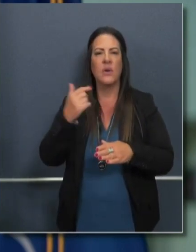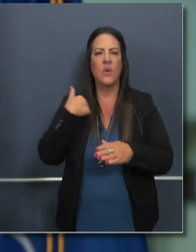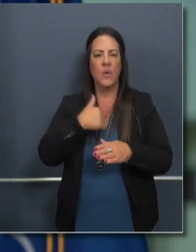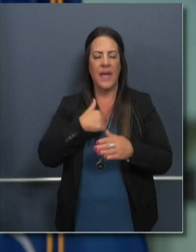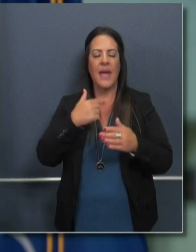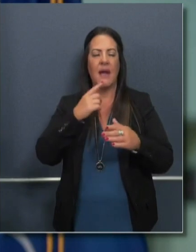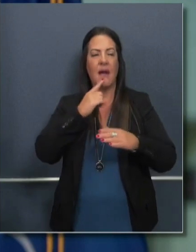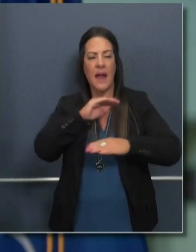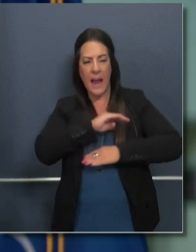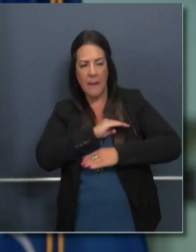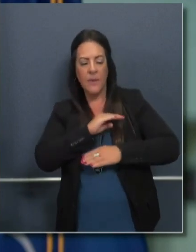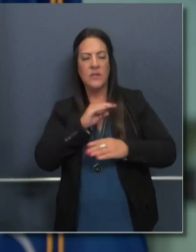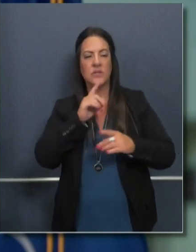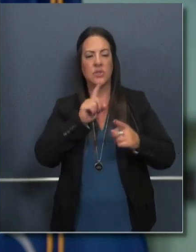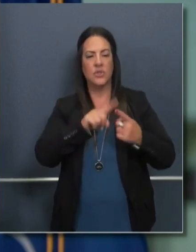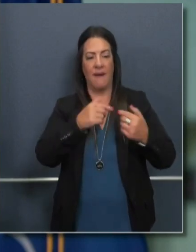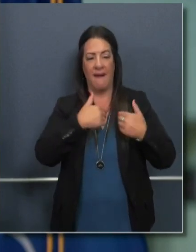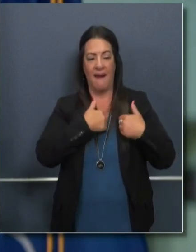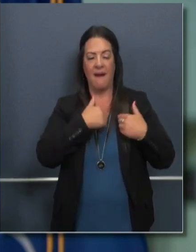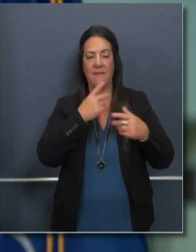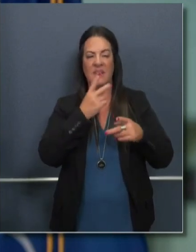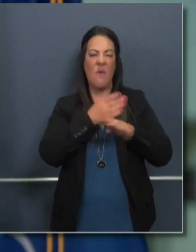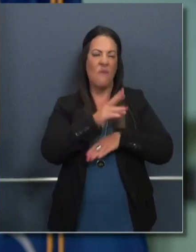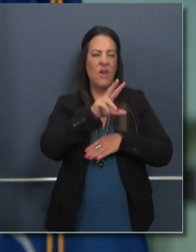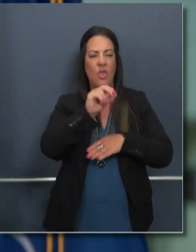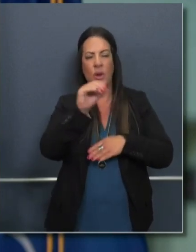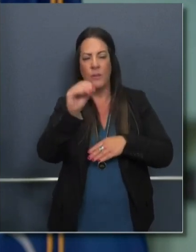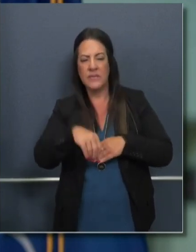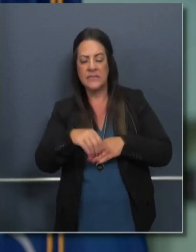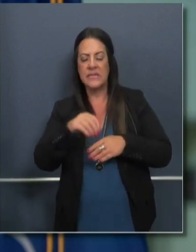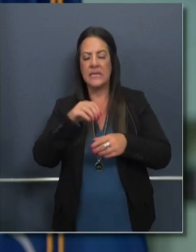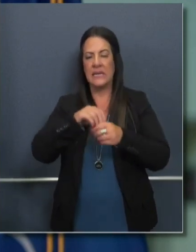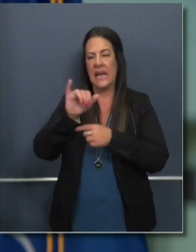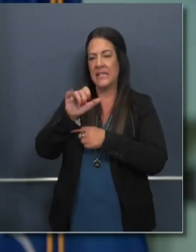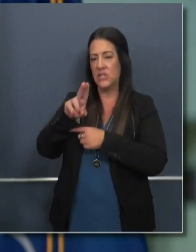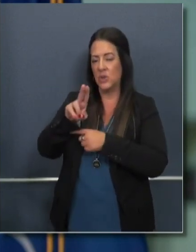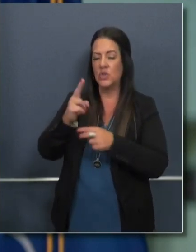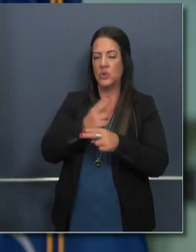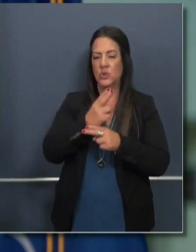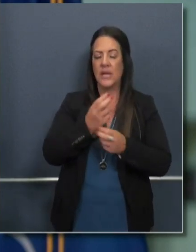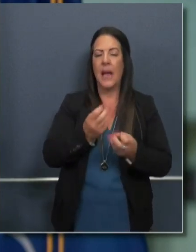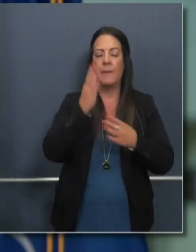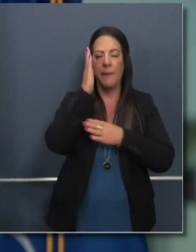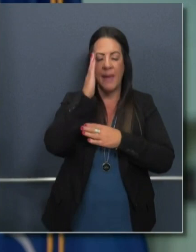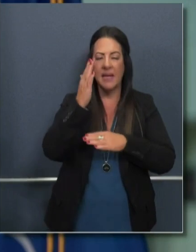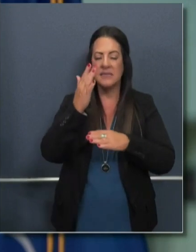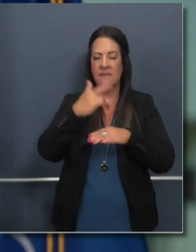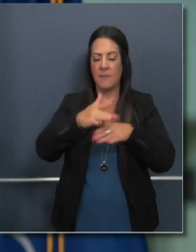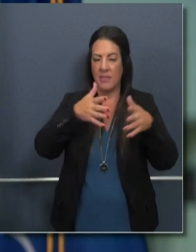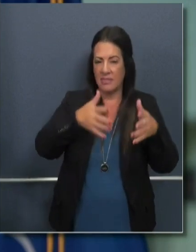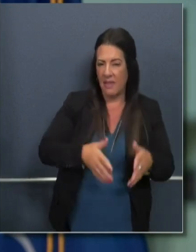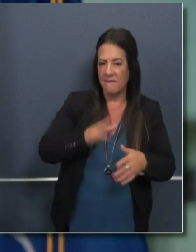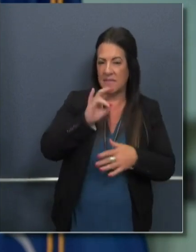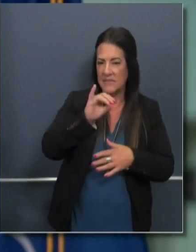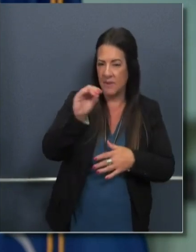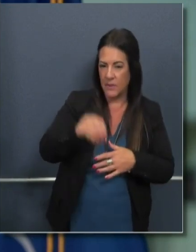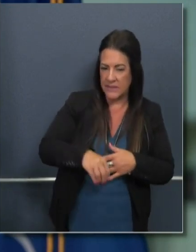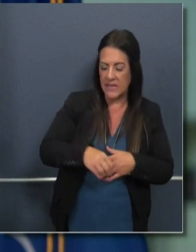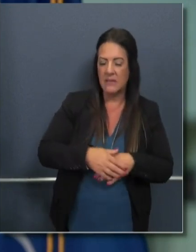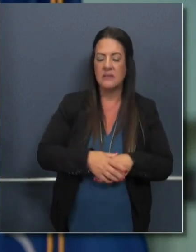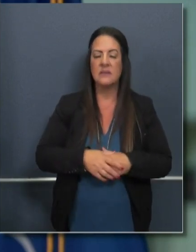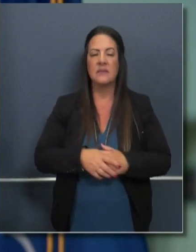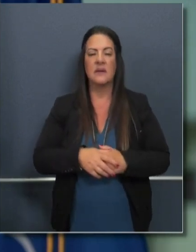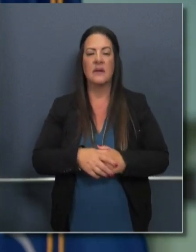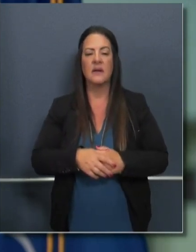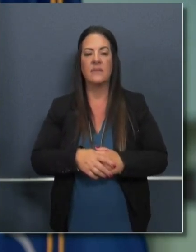plan on hospitalizations today, a little over 30% on the ICUs. We have, by the way, alternative